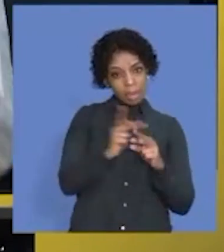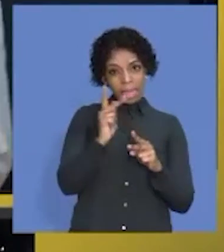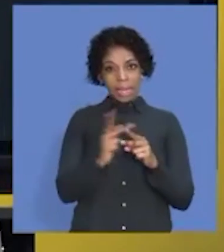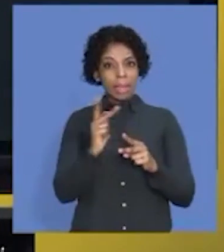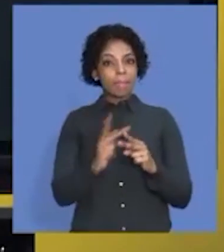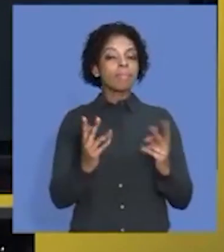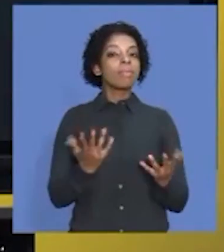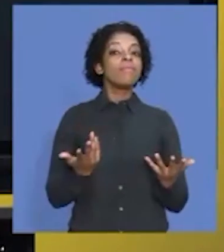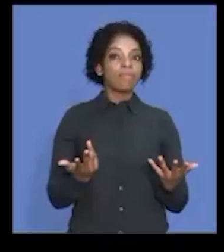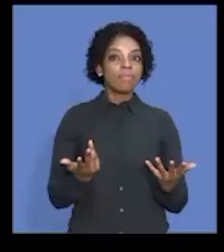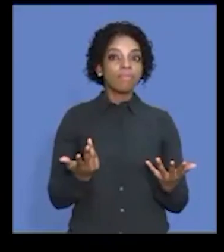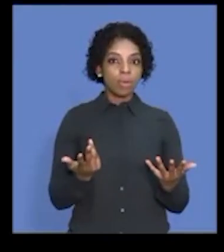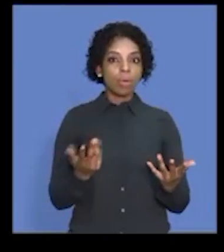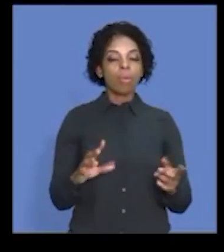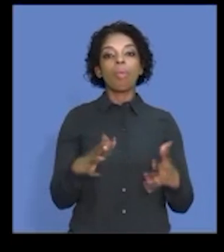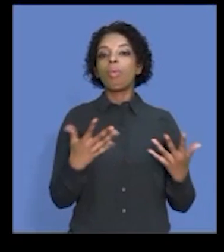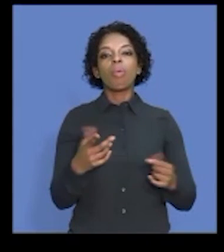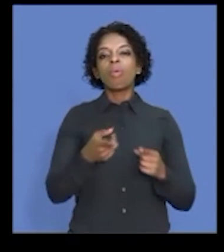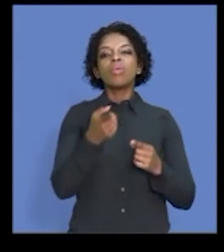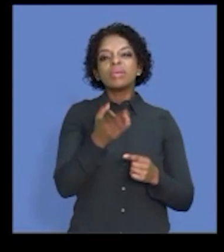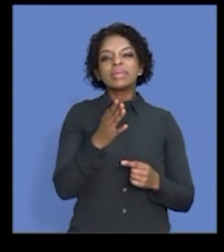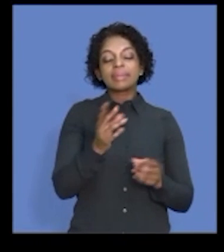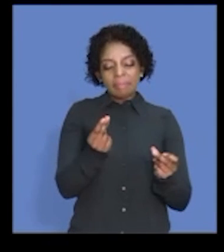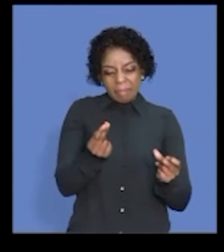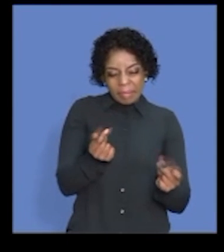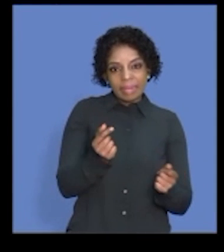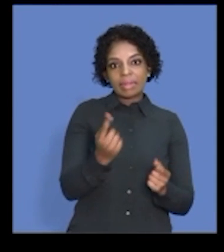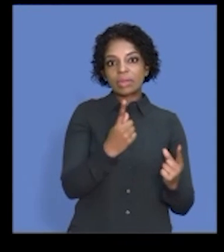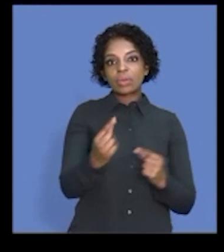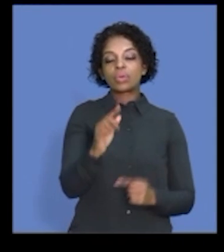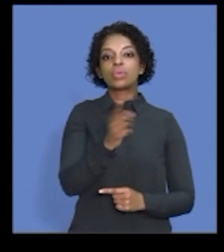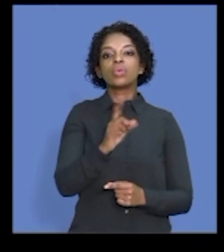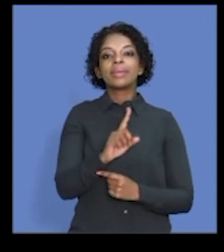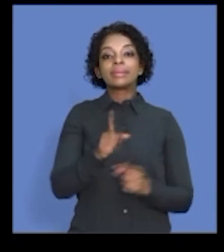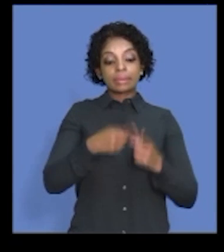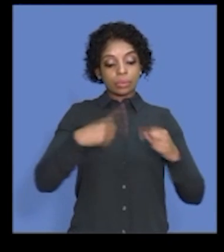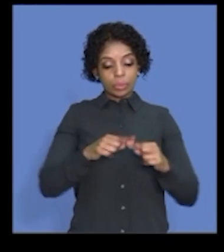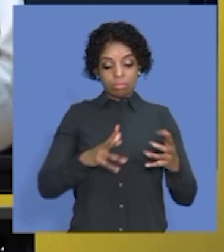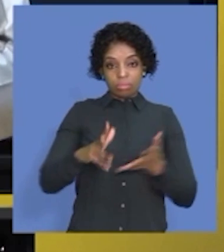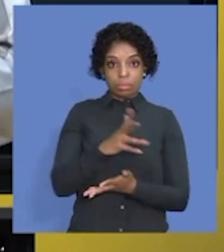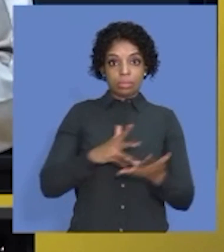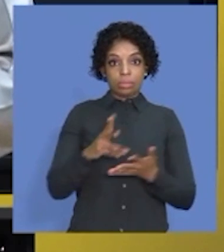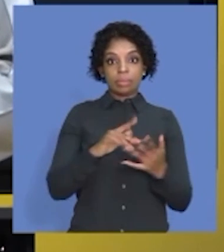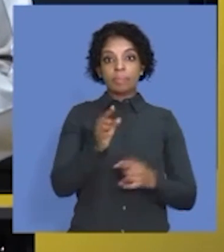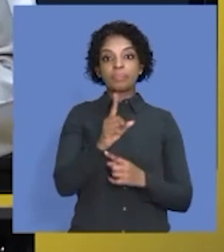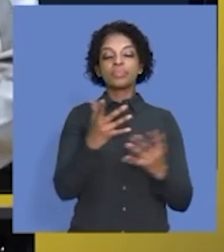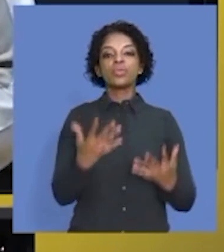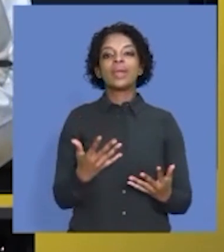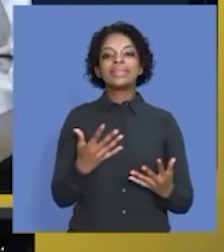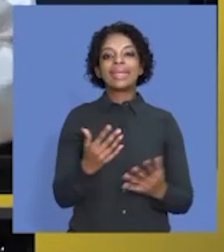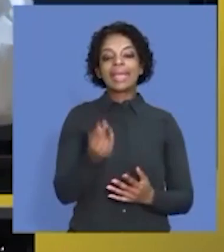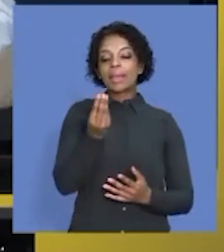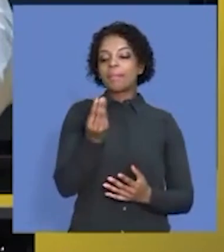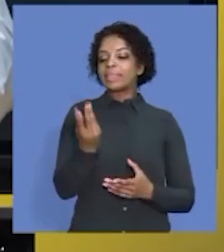words, if we have received rent in advance, immediately it must click in that we are talking about deferred